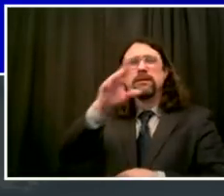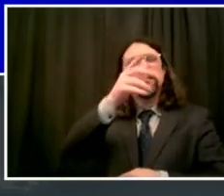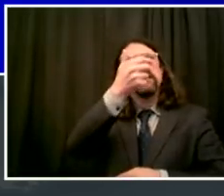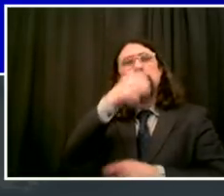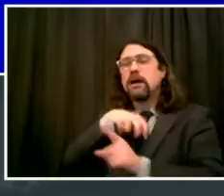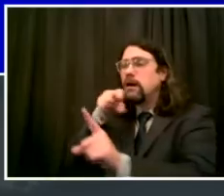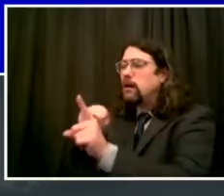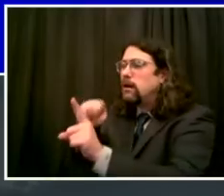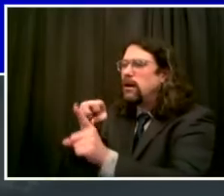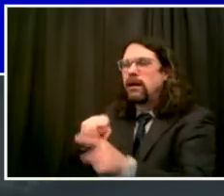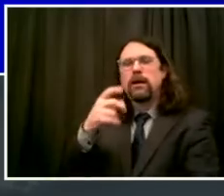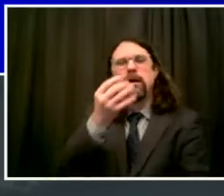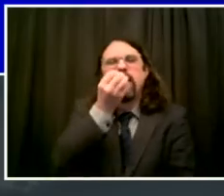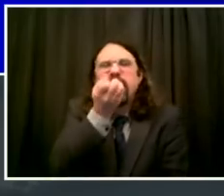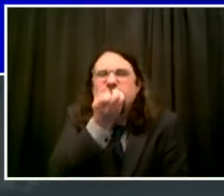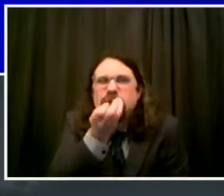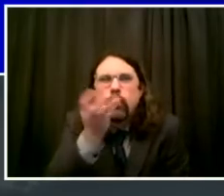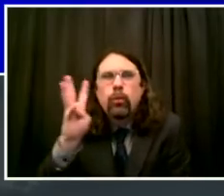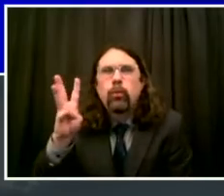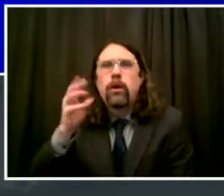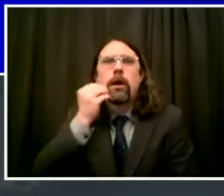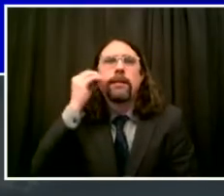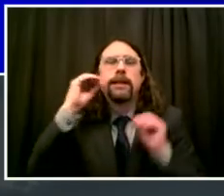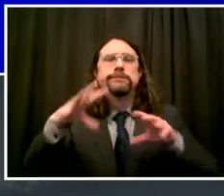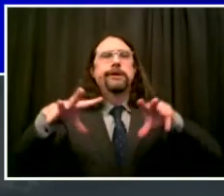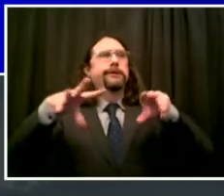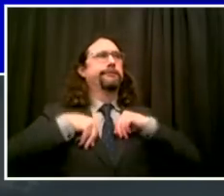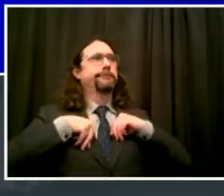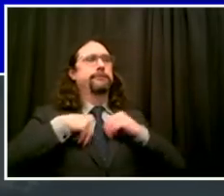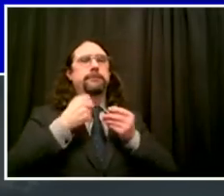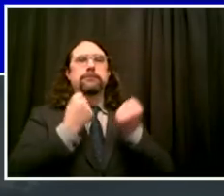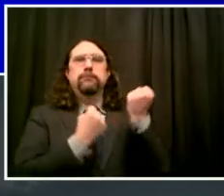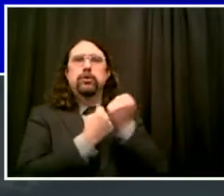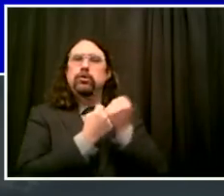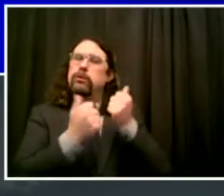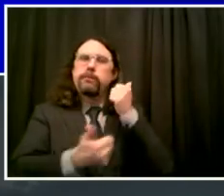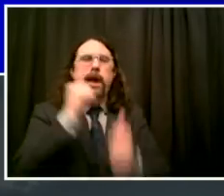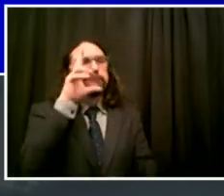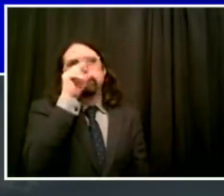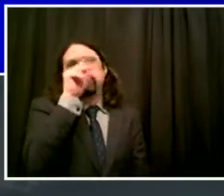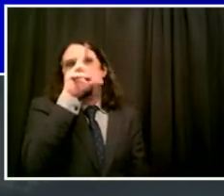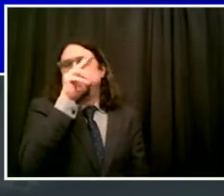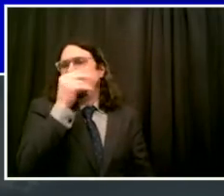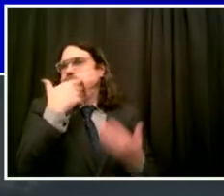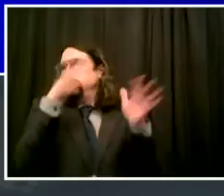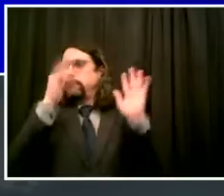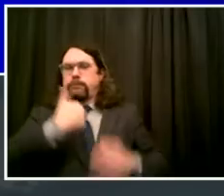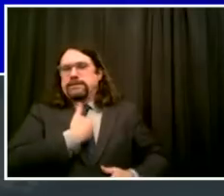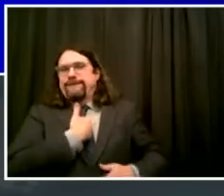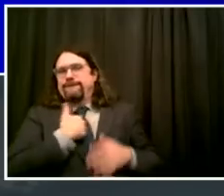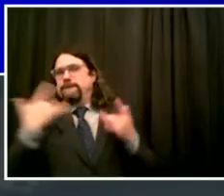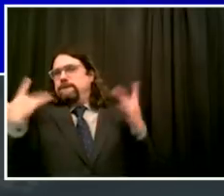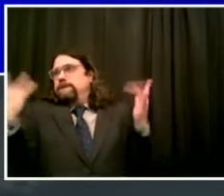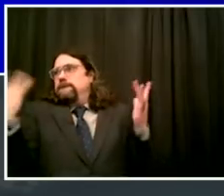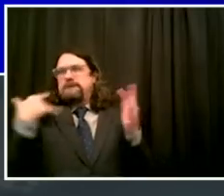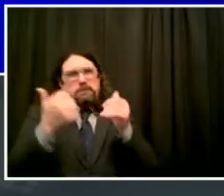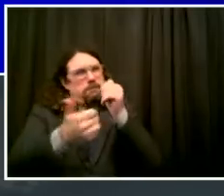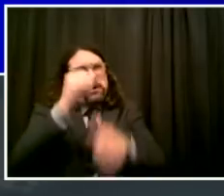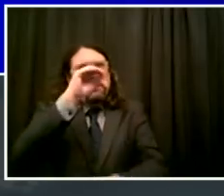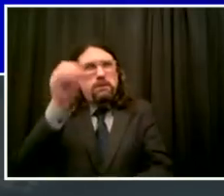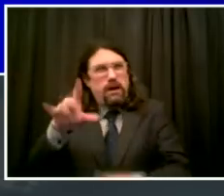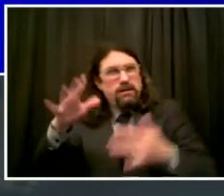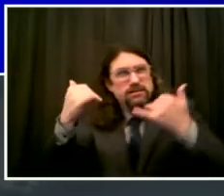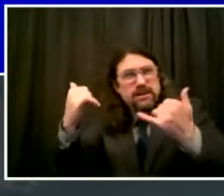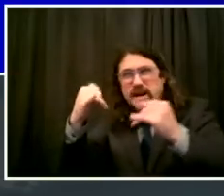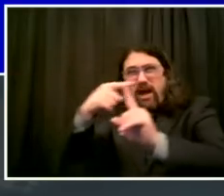say the least, just 6 days, but they've been very, very consistent. And when I look at the sheer number of people whose lives now could be changed,